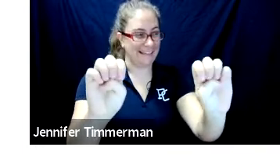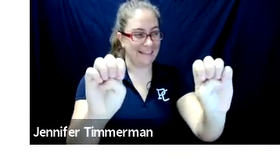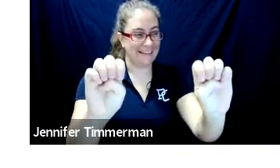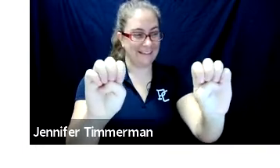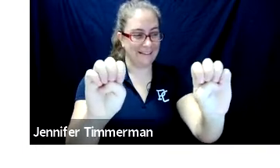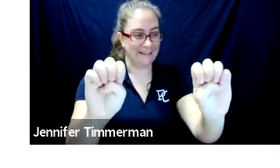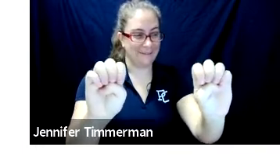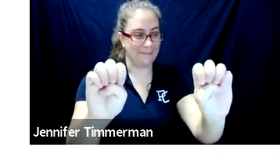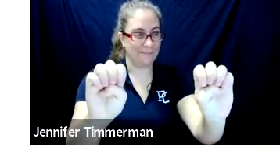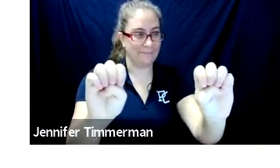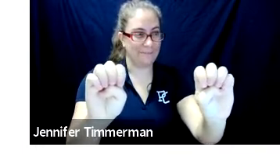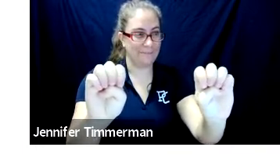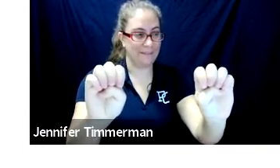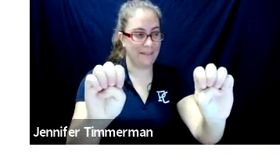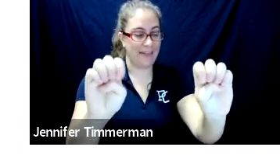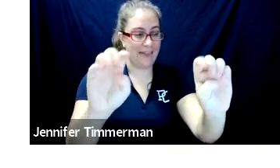E,